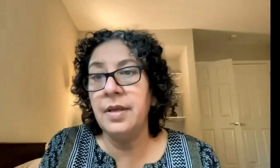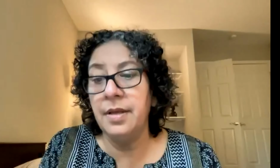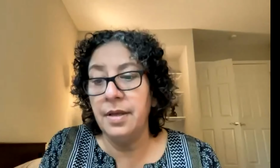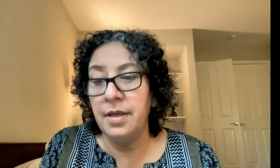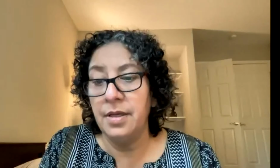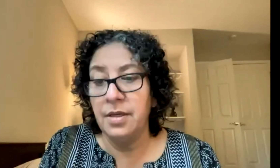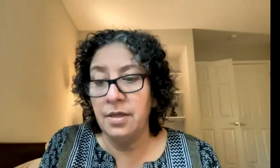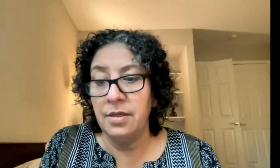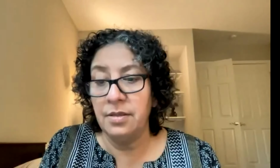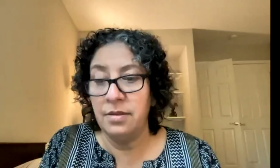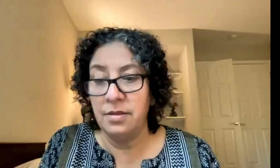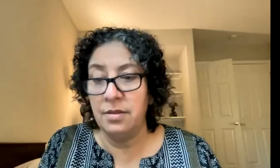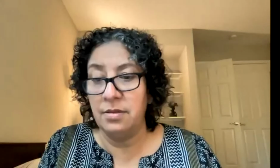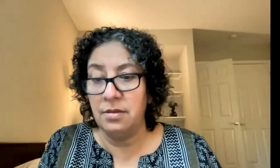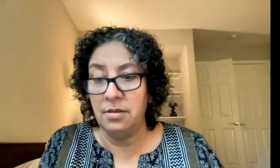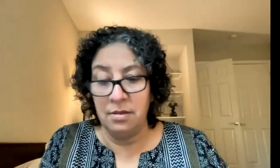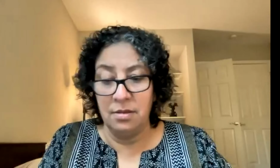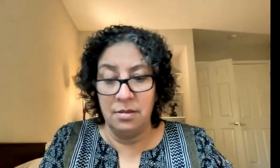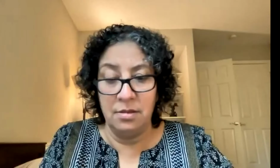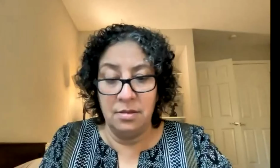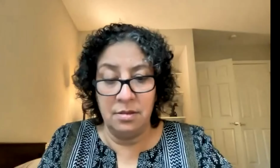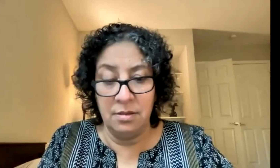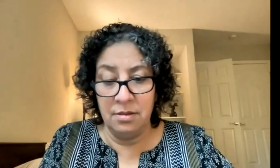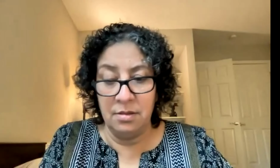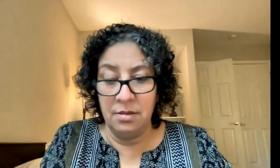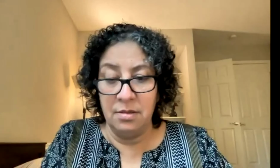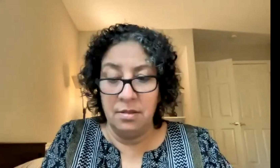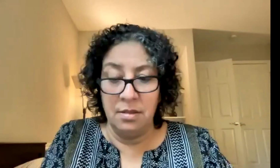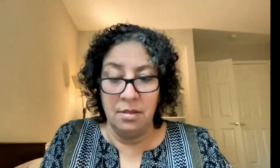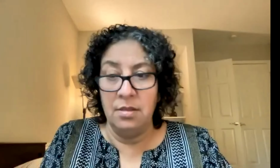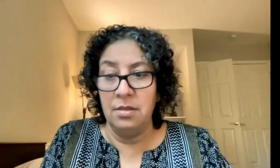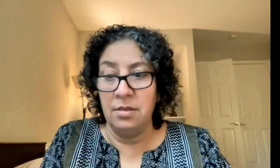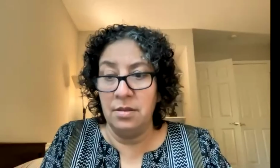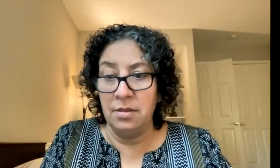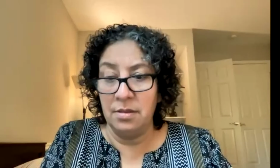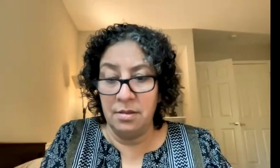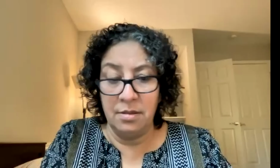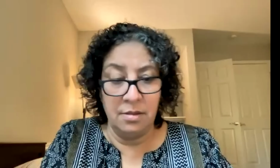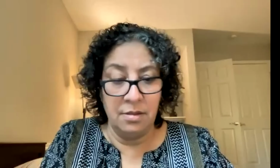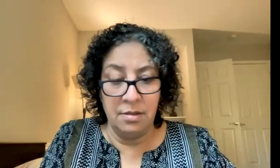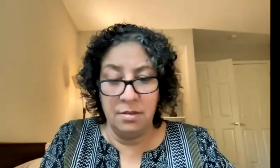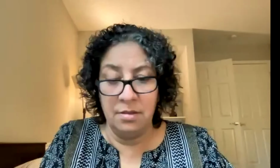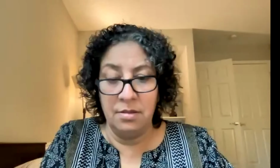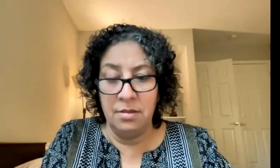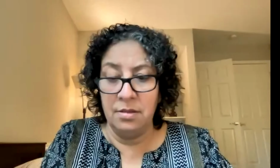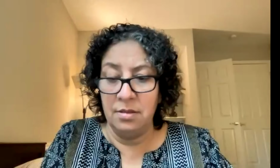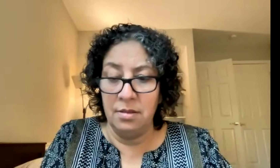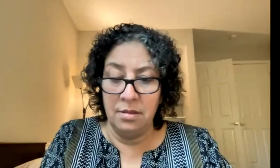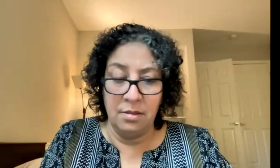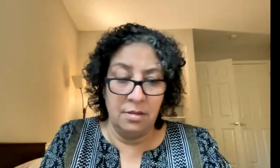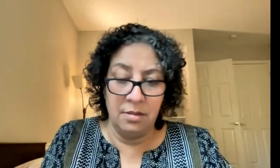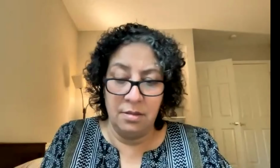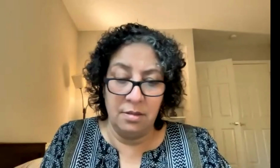Thank you so much for that. And I think that will bring us to almost the end of our